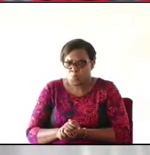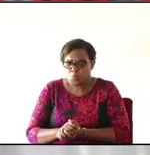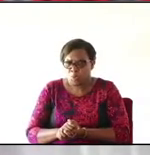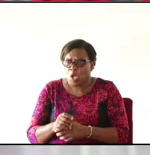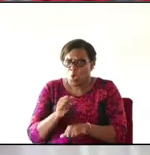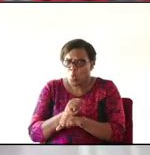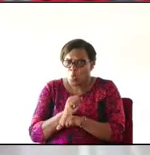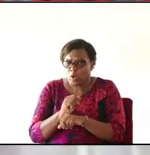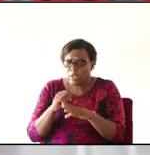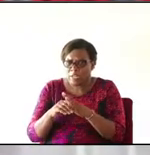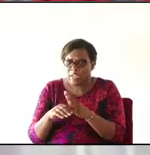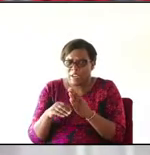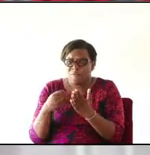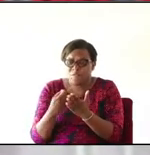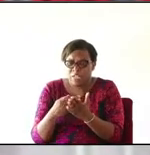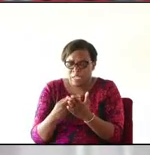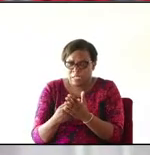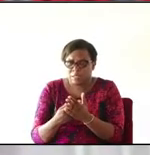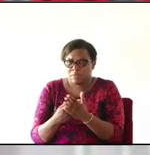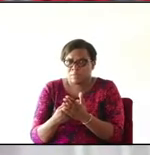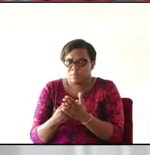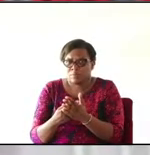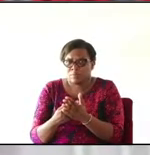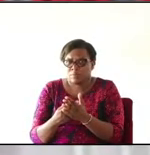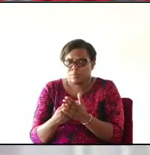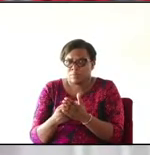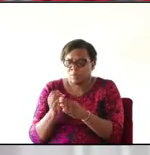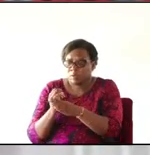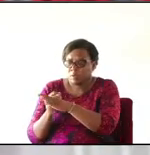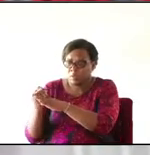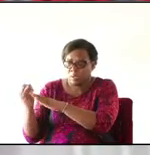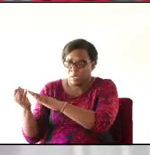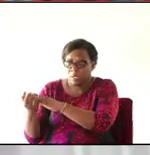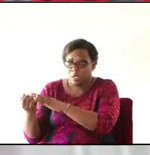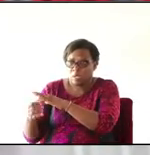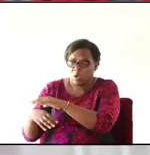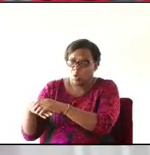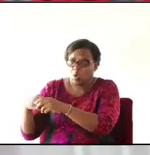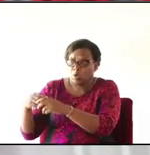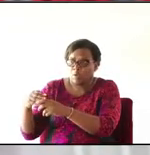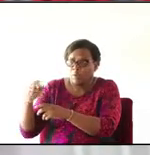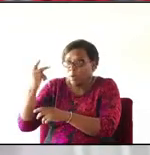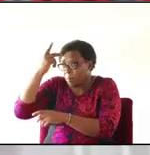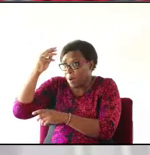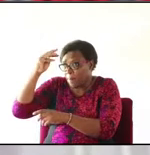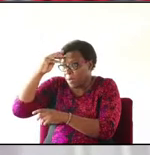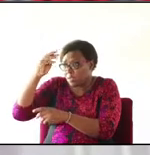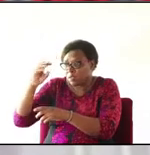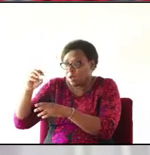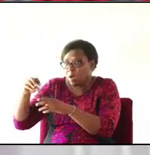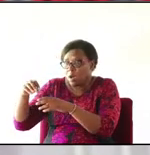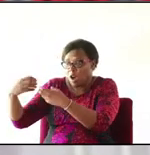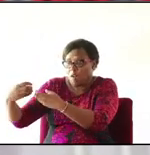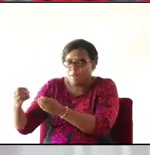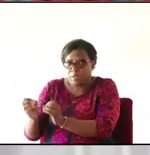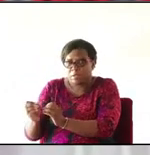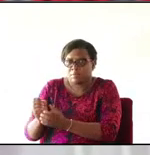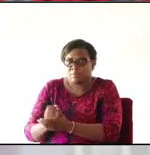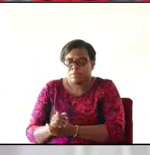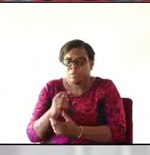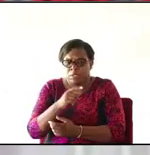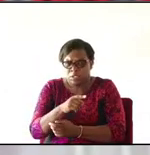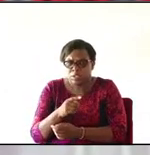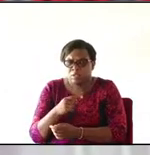of Finance in St. Vincent, out of the office of the Prime Minister. And she decided that every single